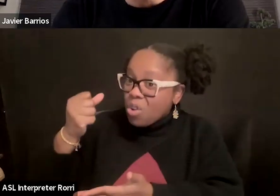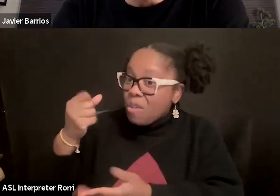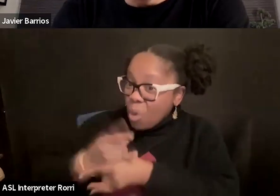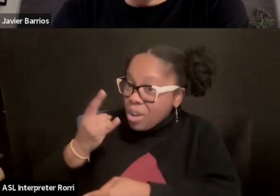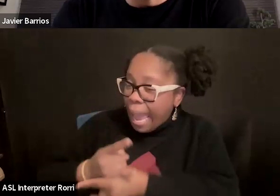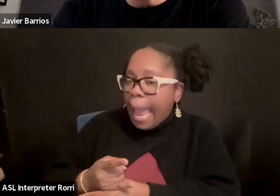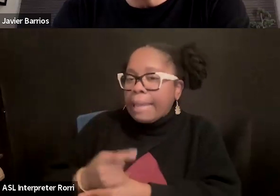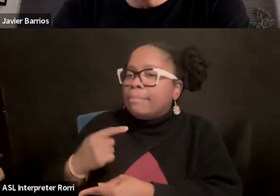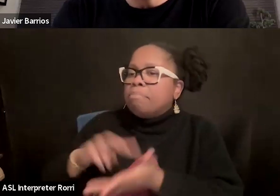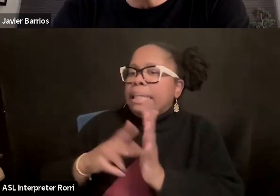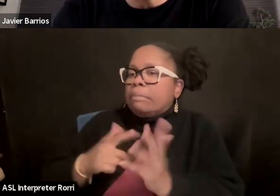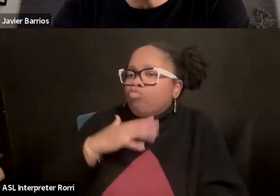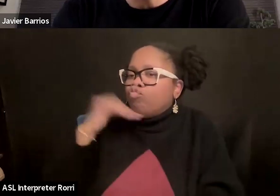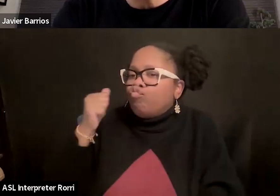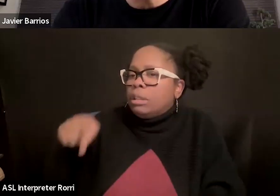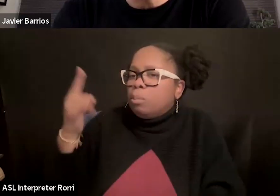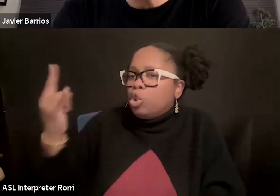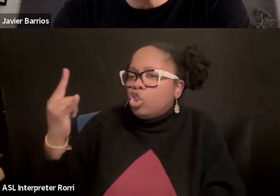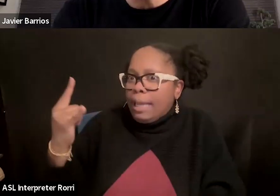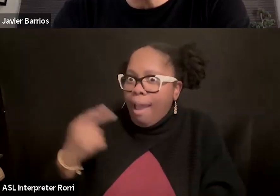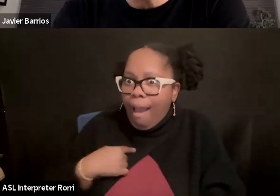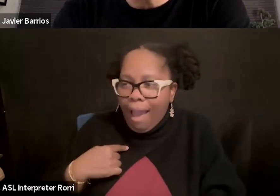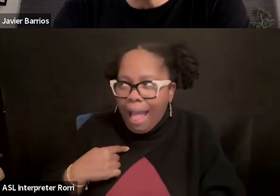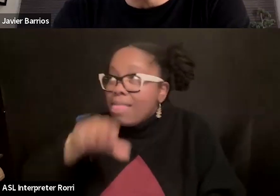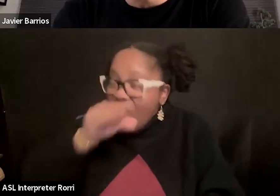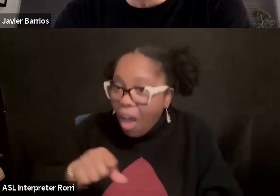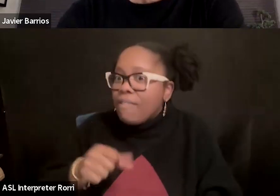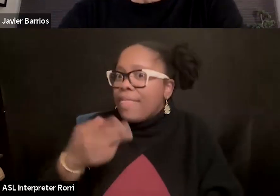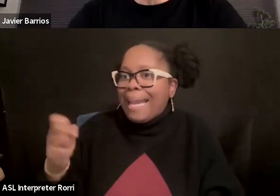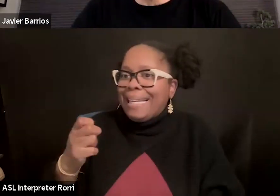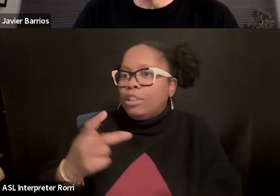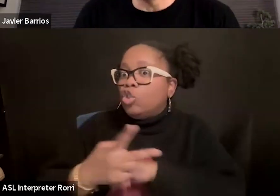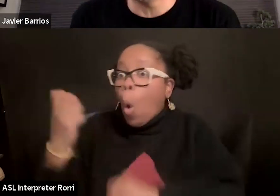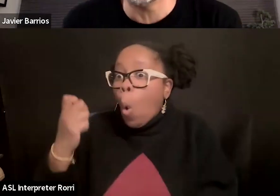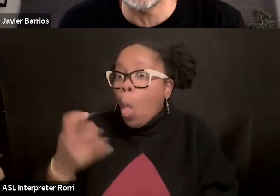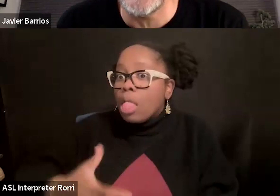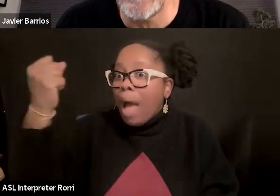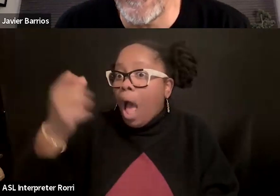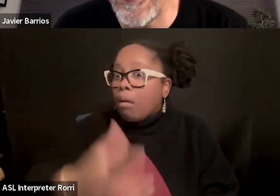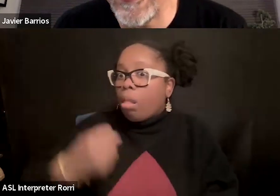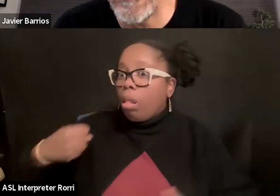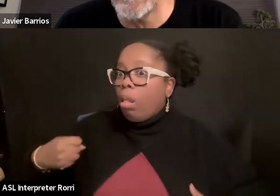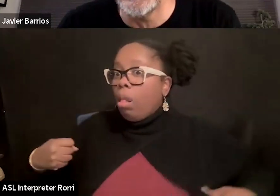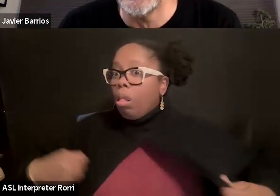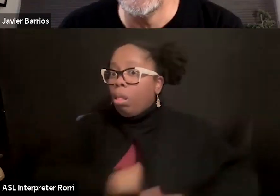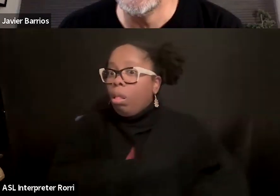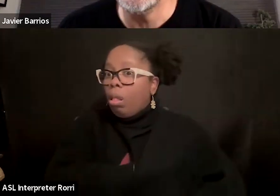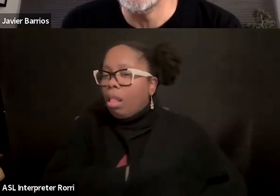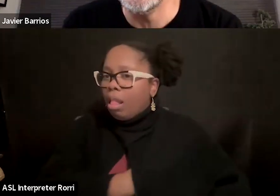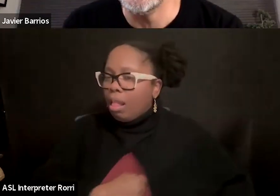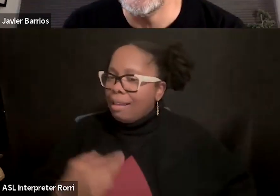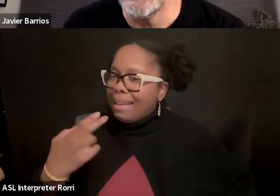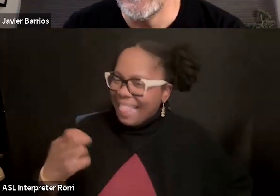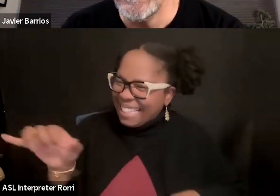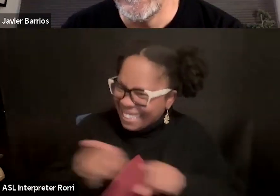bullshit. And I just love the fact that he stole it. I mean, that was sort of like, to me, I just love that he stole it. Like the kid stole the snow glove,